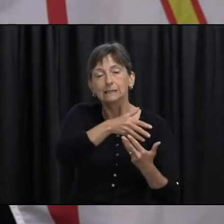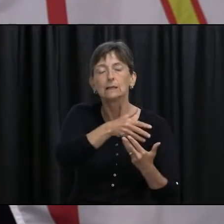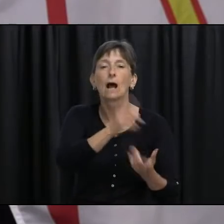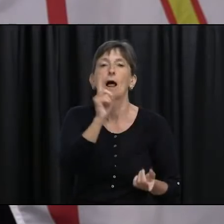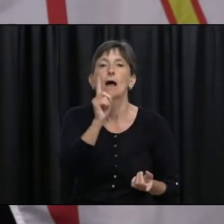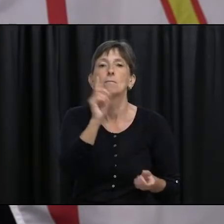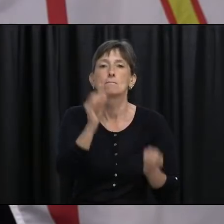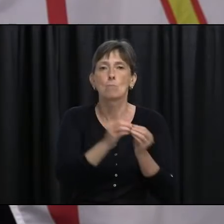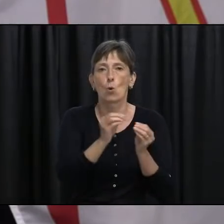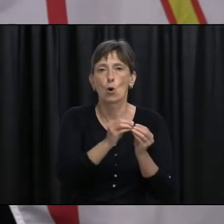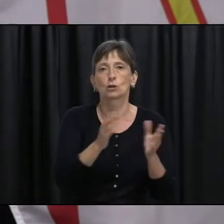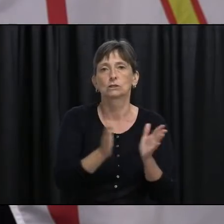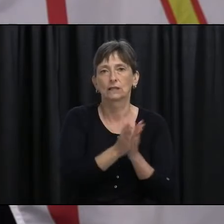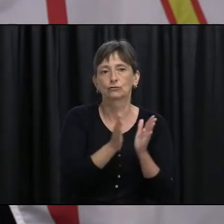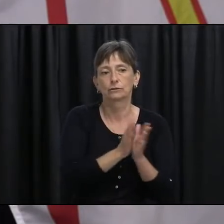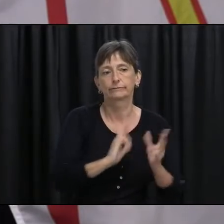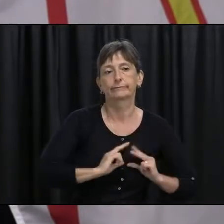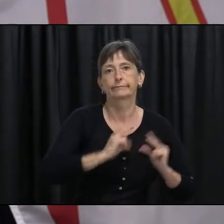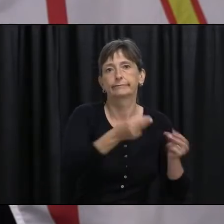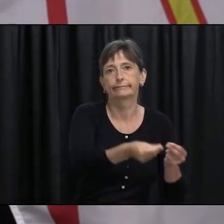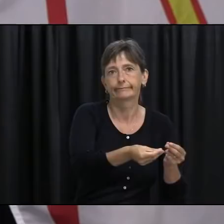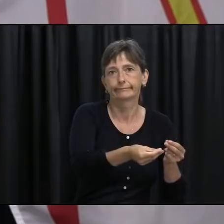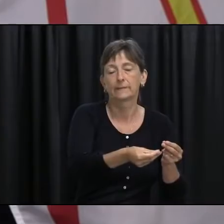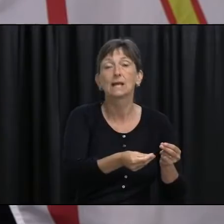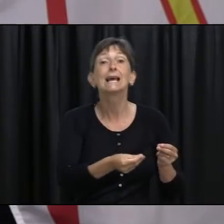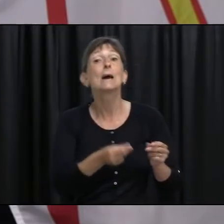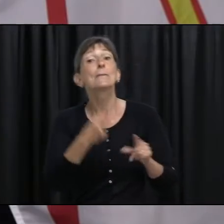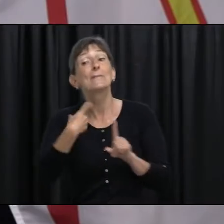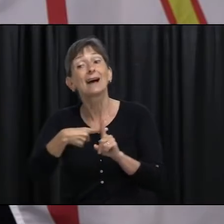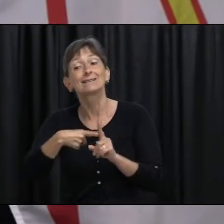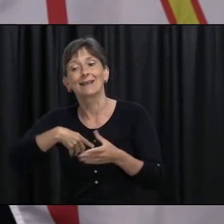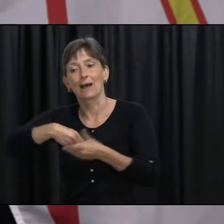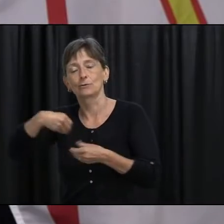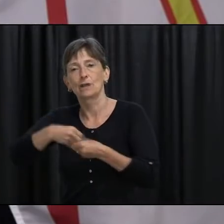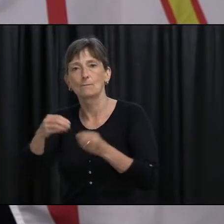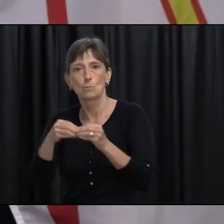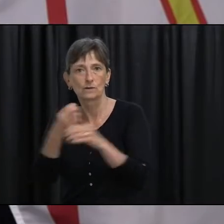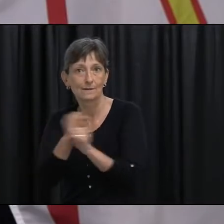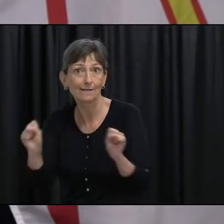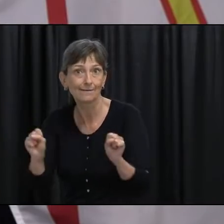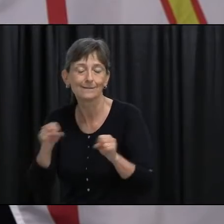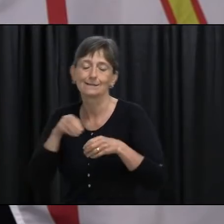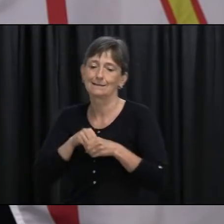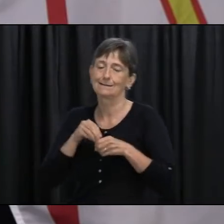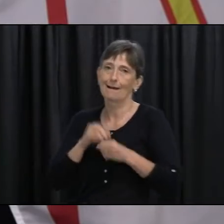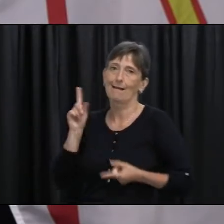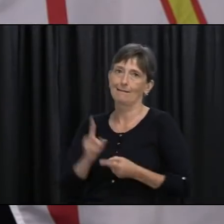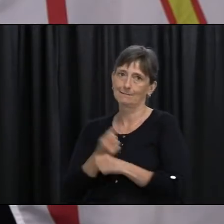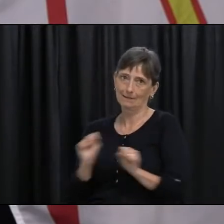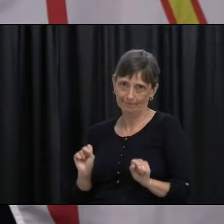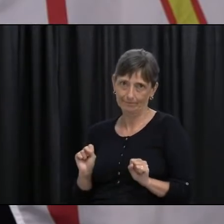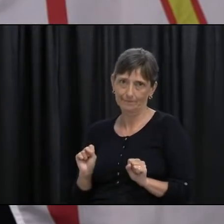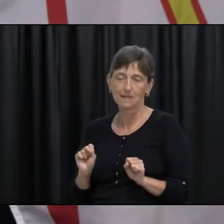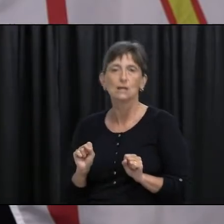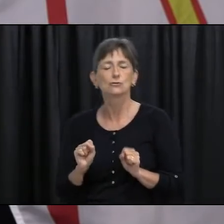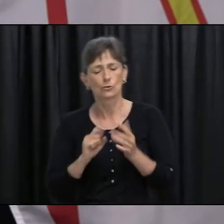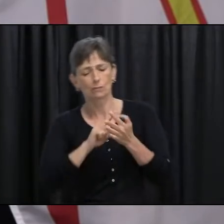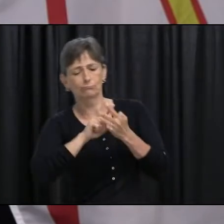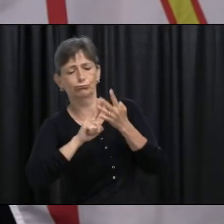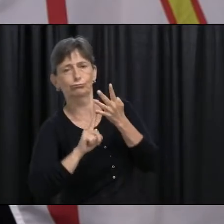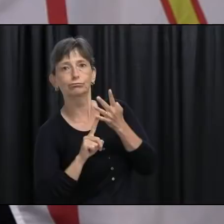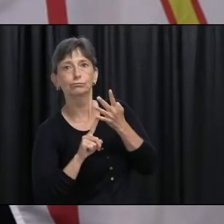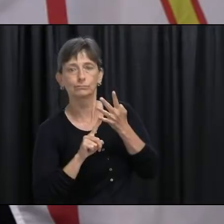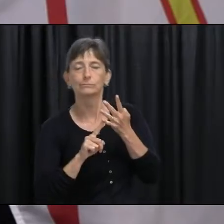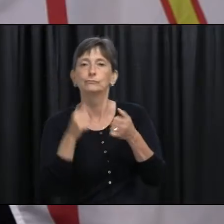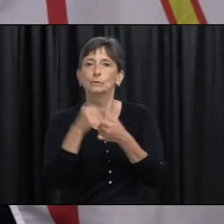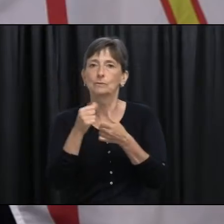risky to spend time together outdoors than indoors. So please that these principles continue to guide your activities and routines in